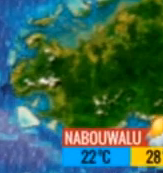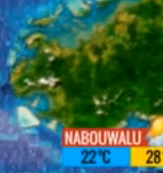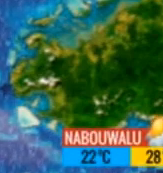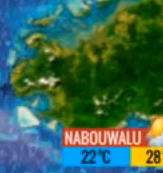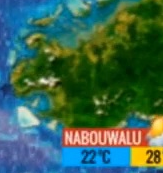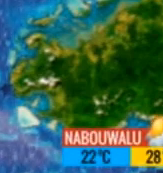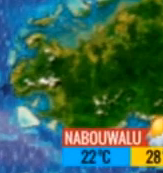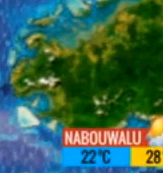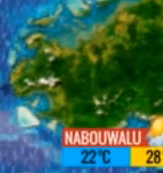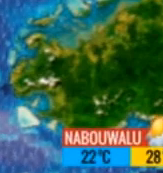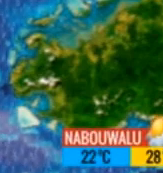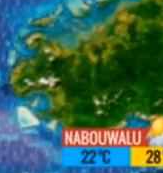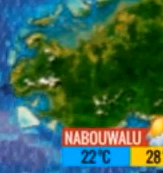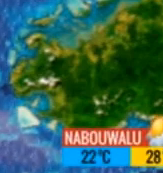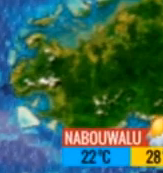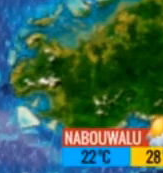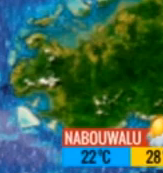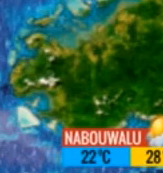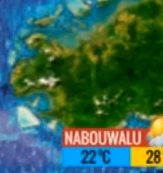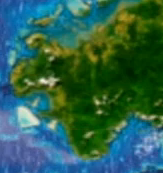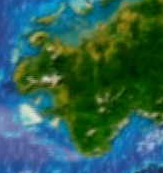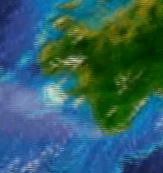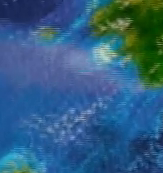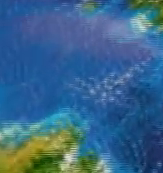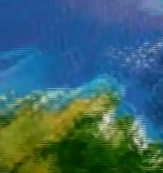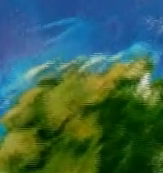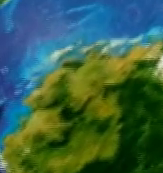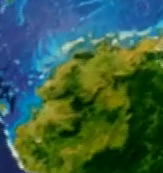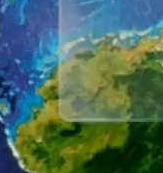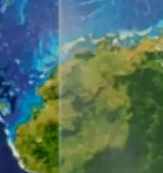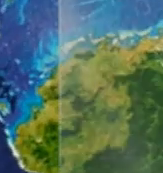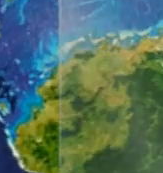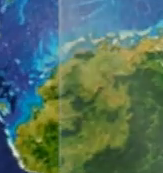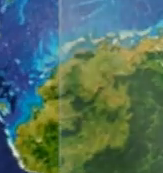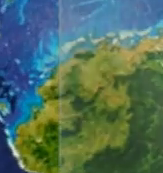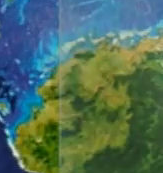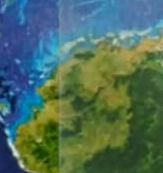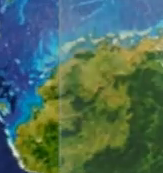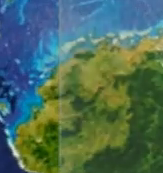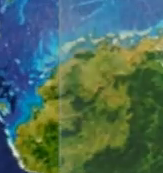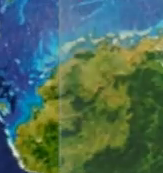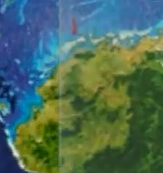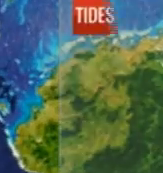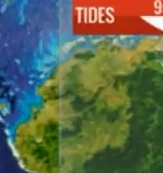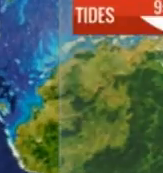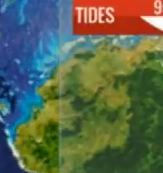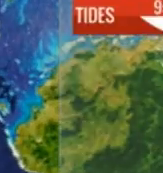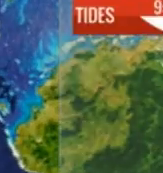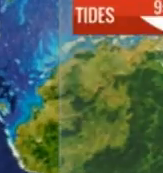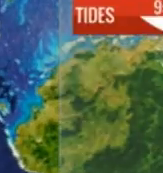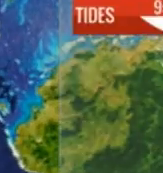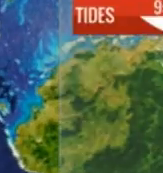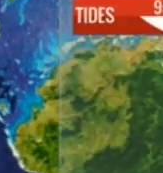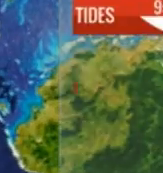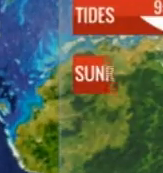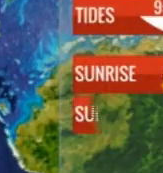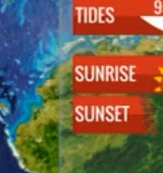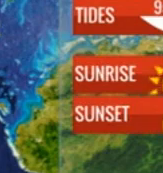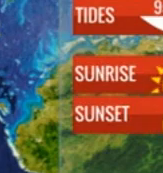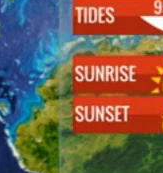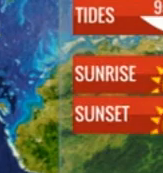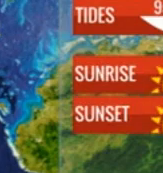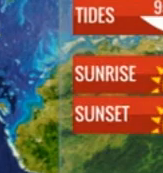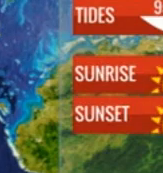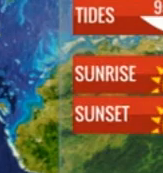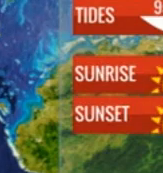circulated. Showers are expected later tonight. At sea, southeast winds 25 to 30 knots, moderate to rough